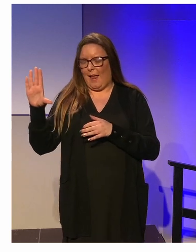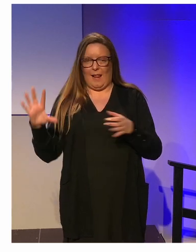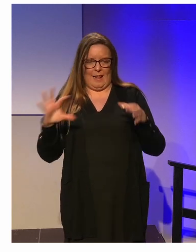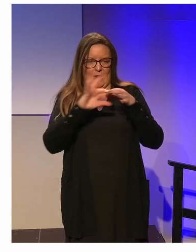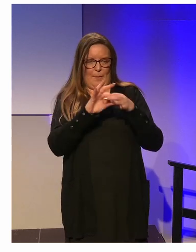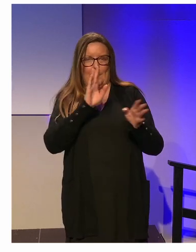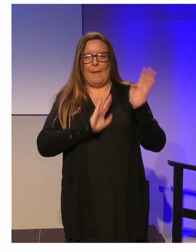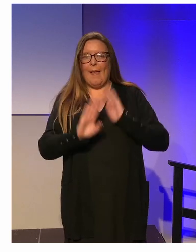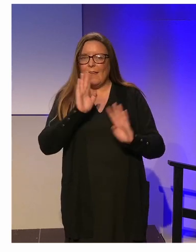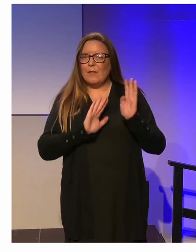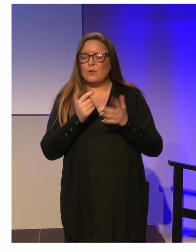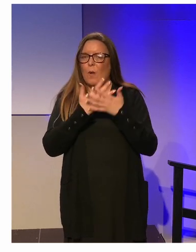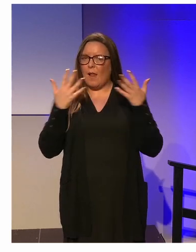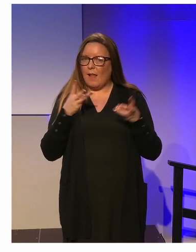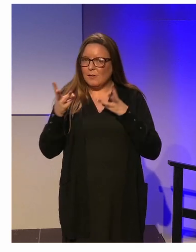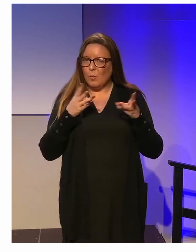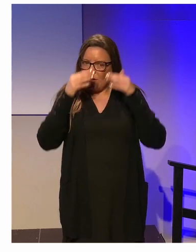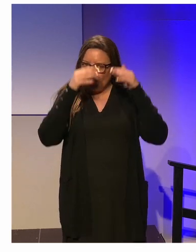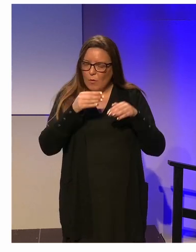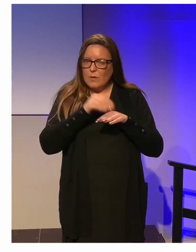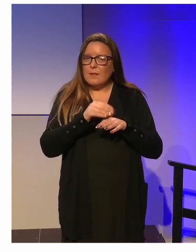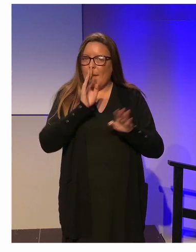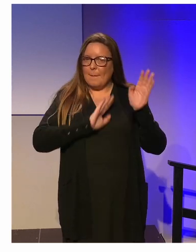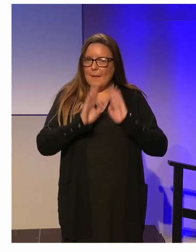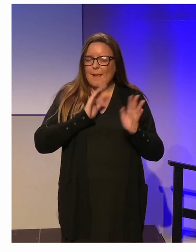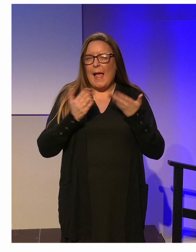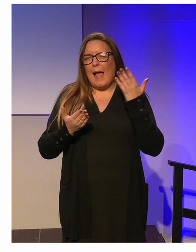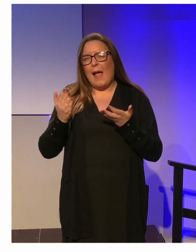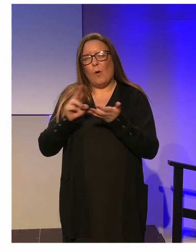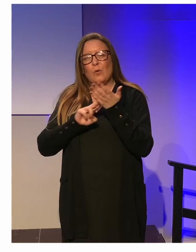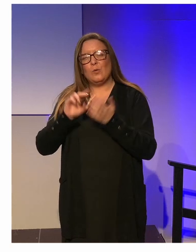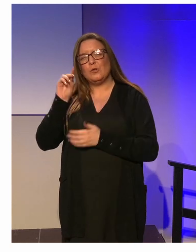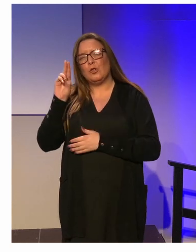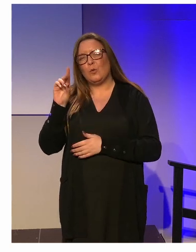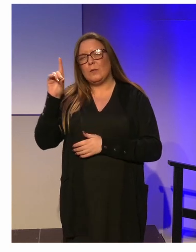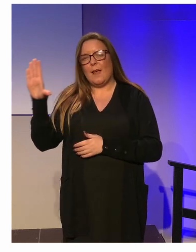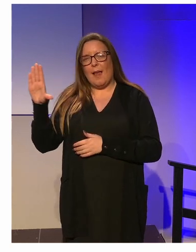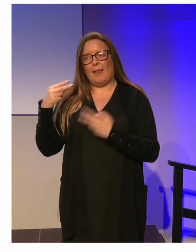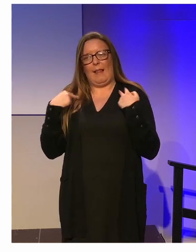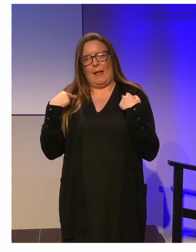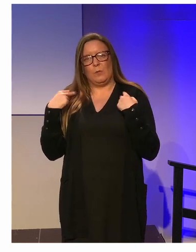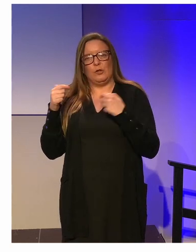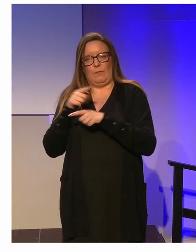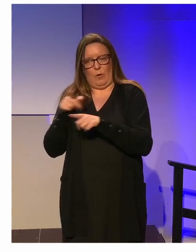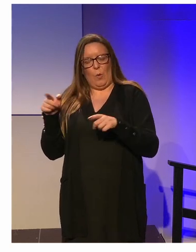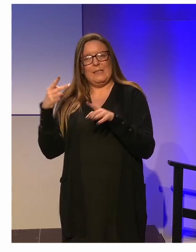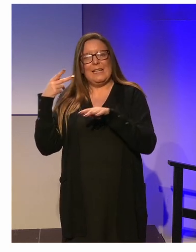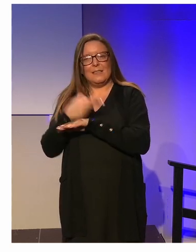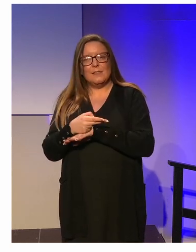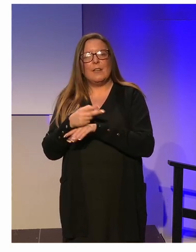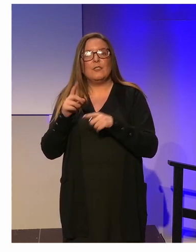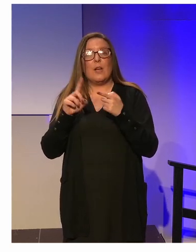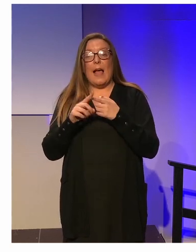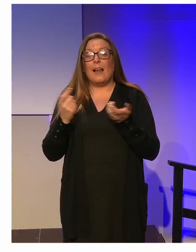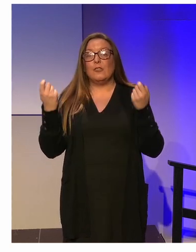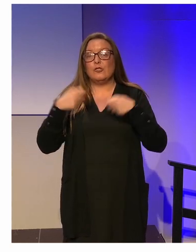work around behaviours in school and how we can use UDL as the language of those interventions. Sharing practice, we're